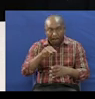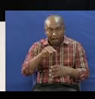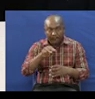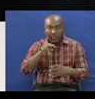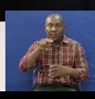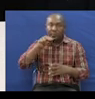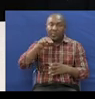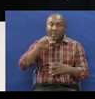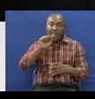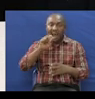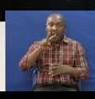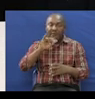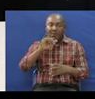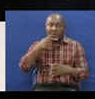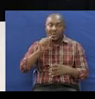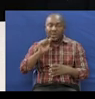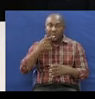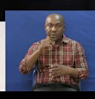circumnavigation of the earth.